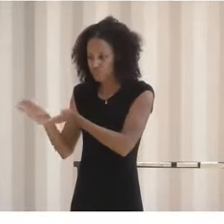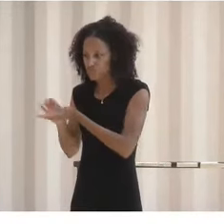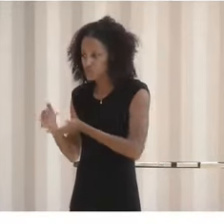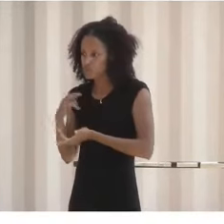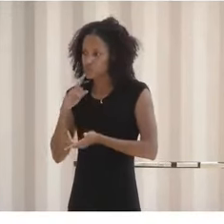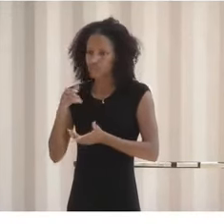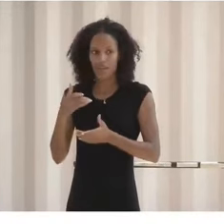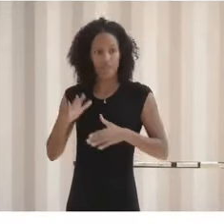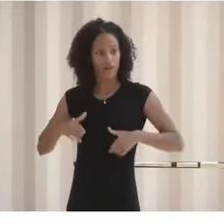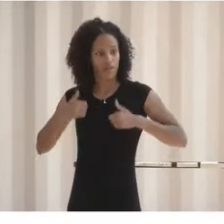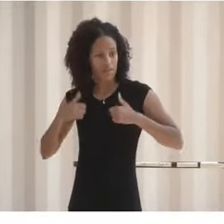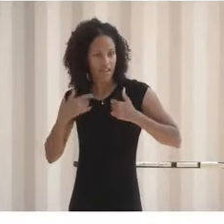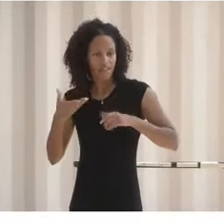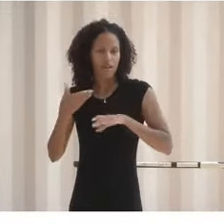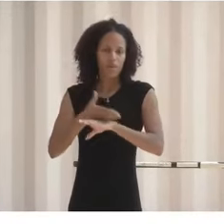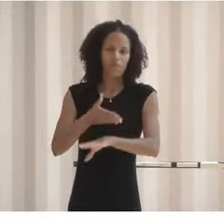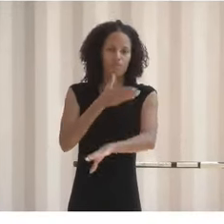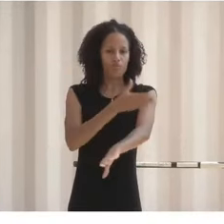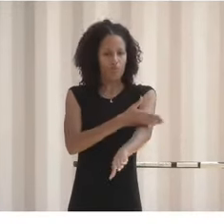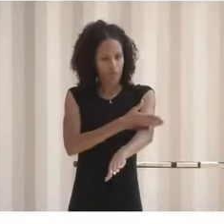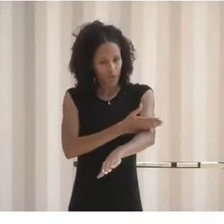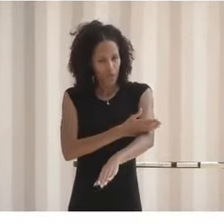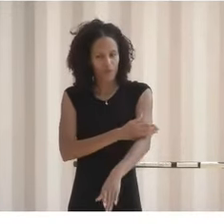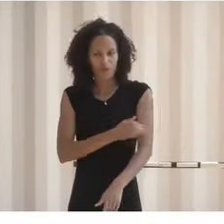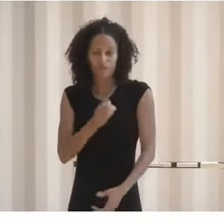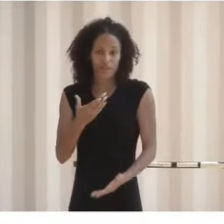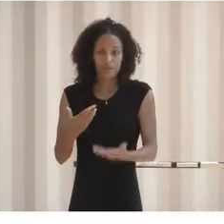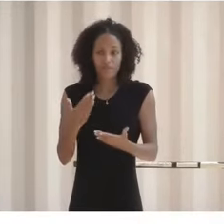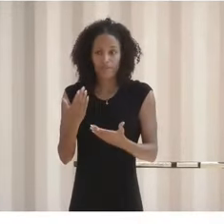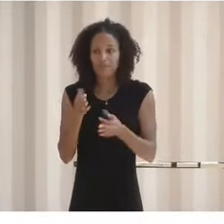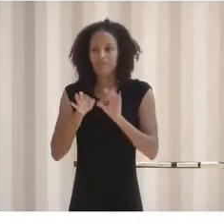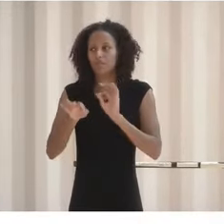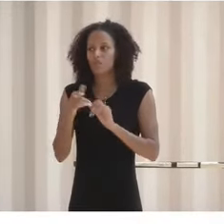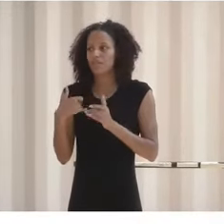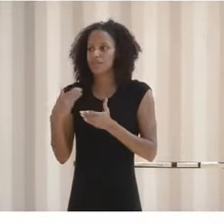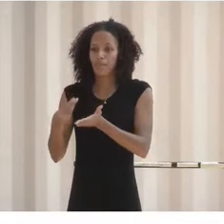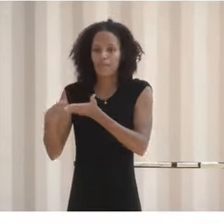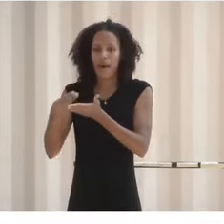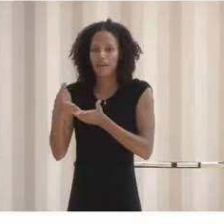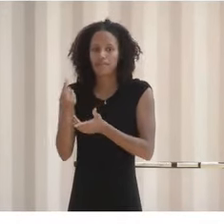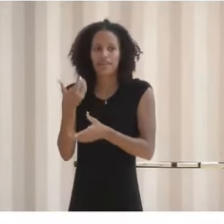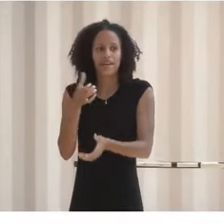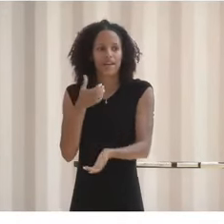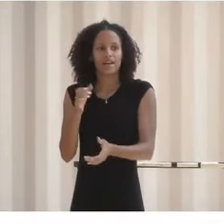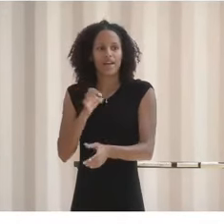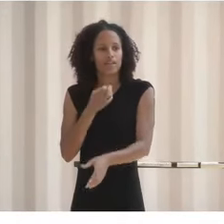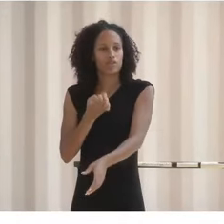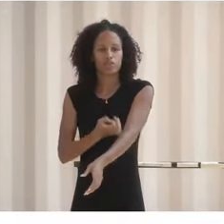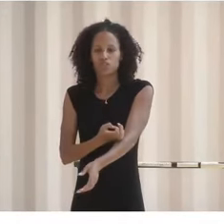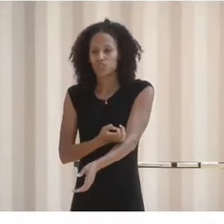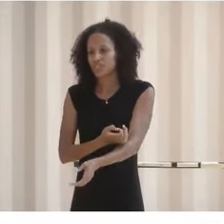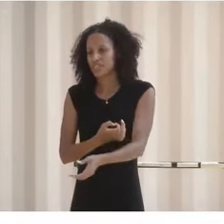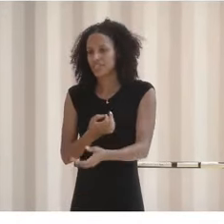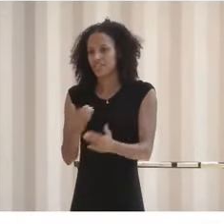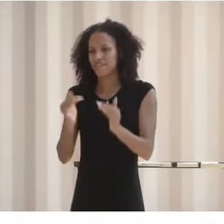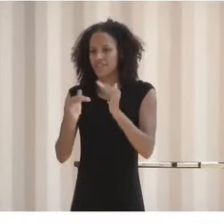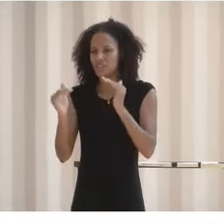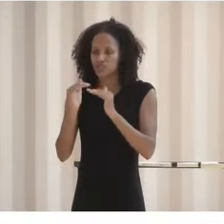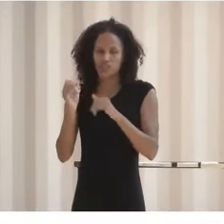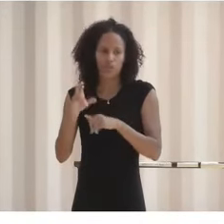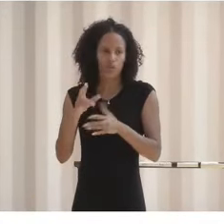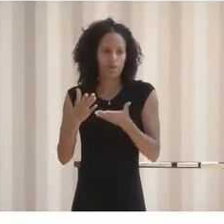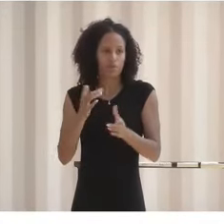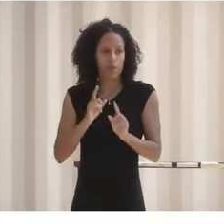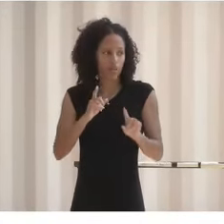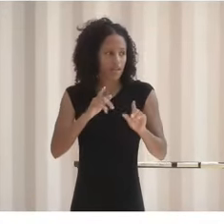by either buying a tank or even buying an energy-saving GECO, or even just ensuring that they can pay school fees